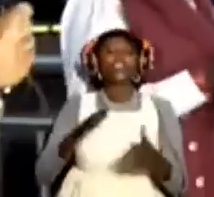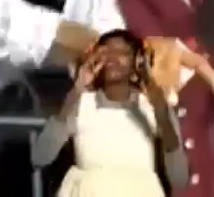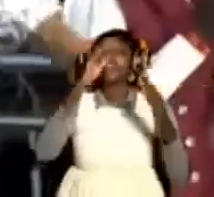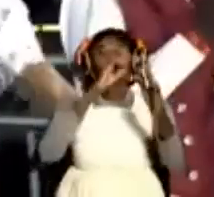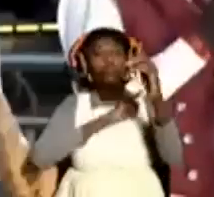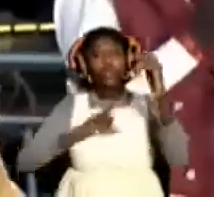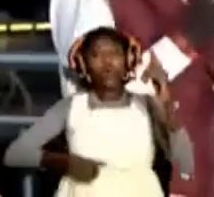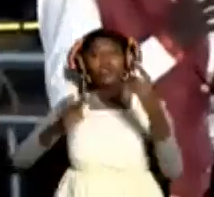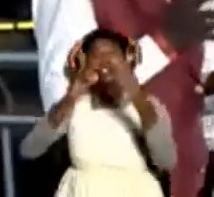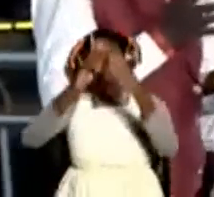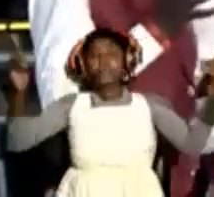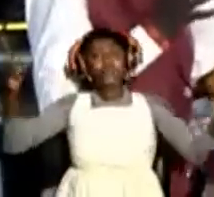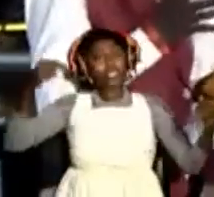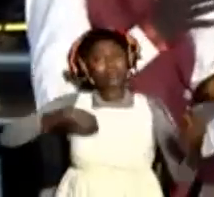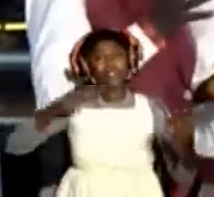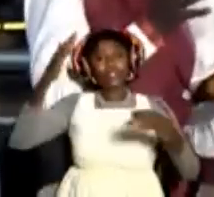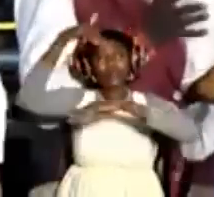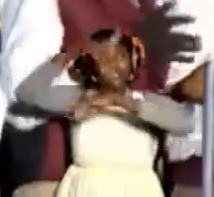separate me tonight.